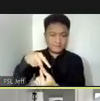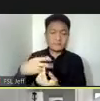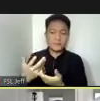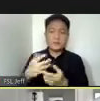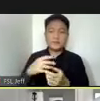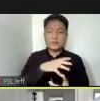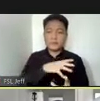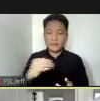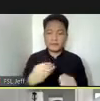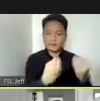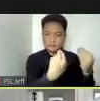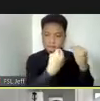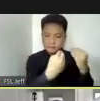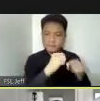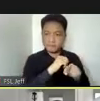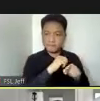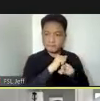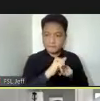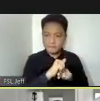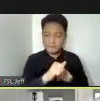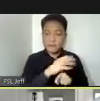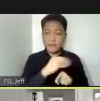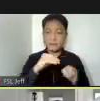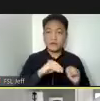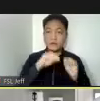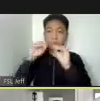for 2 months. Next slide.